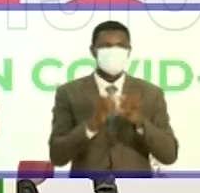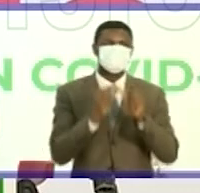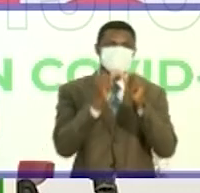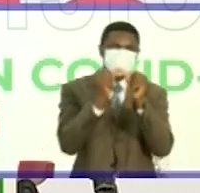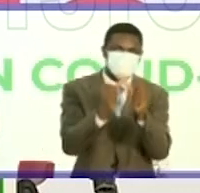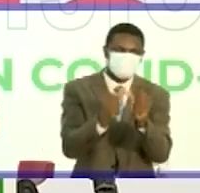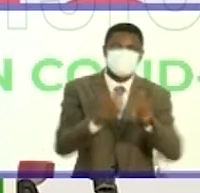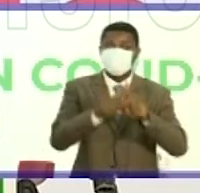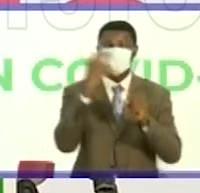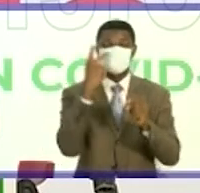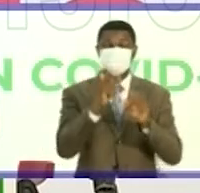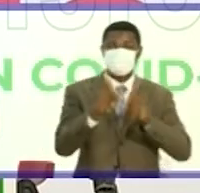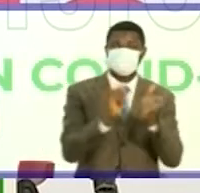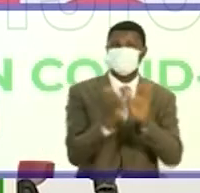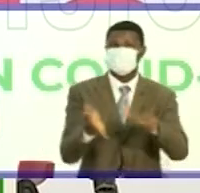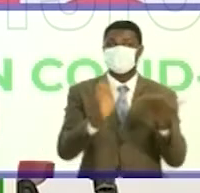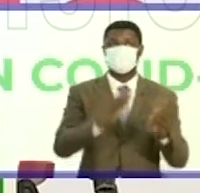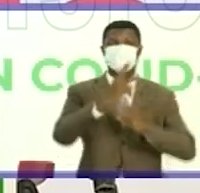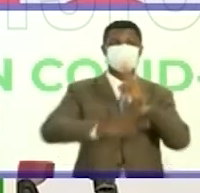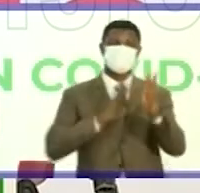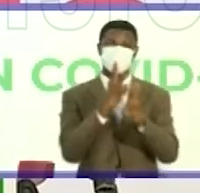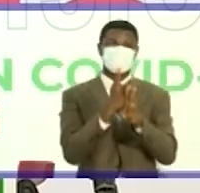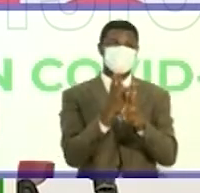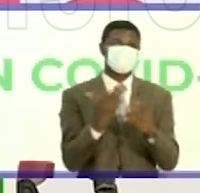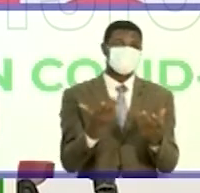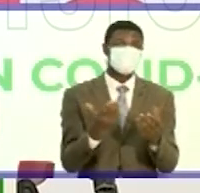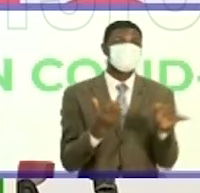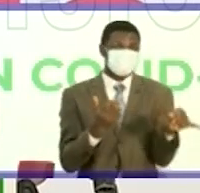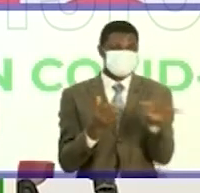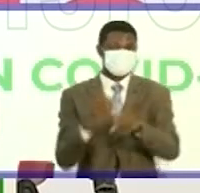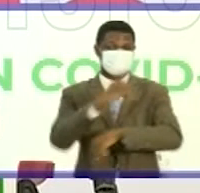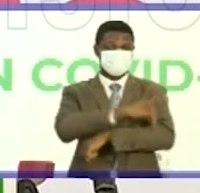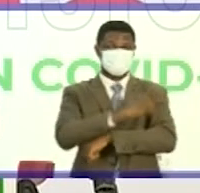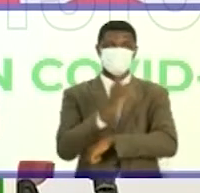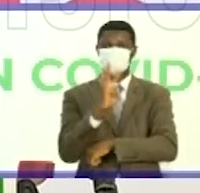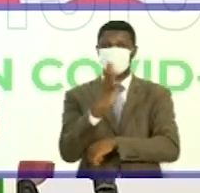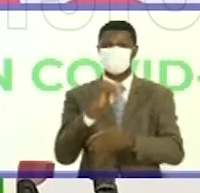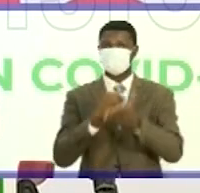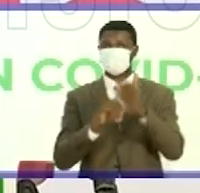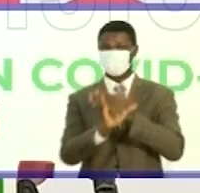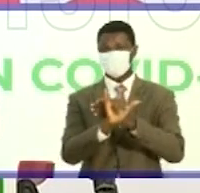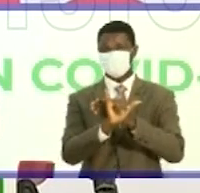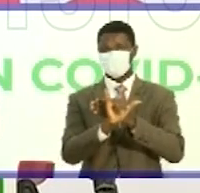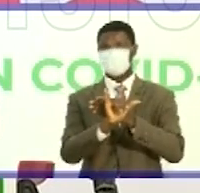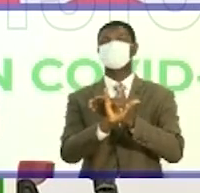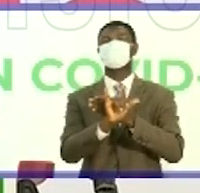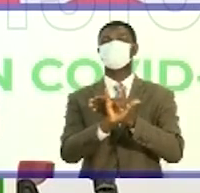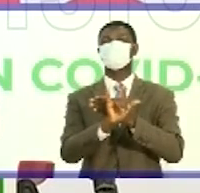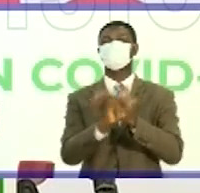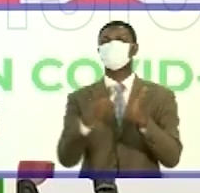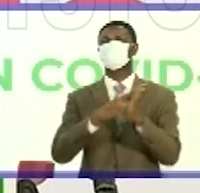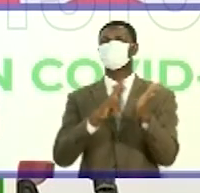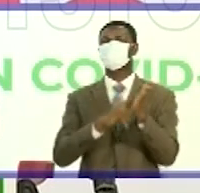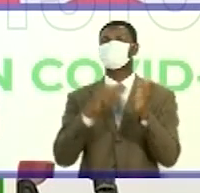fatalities globally, on the same day, 4th July, the record